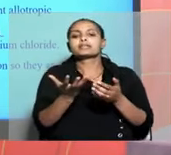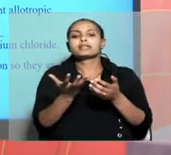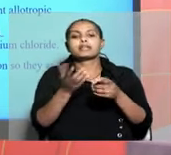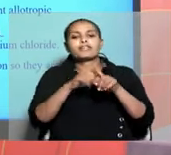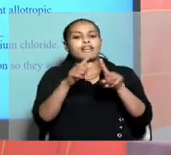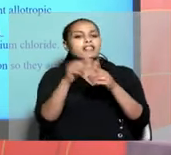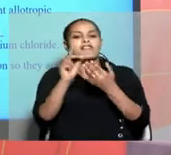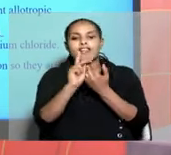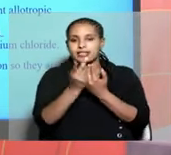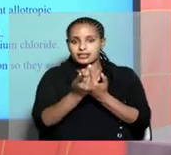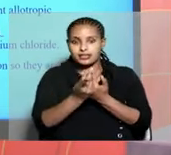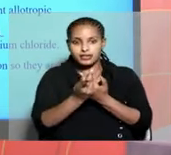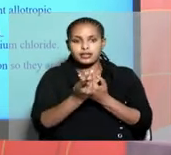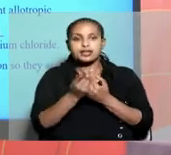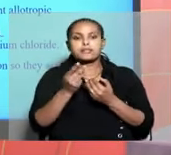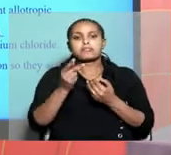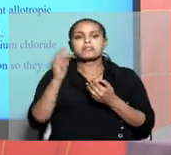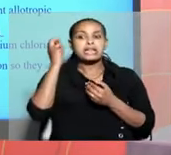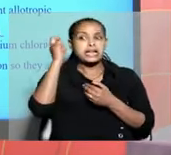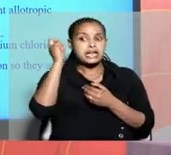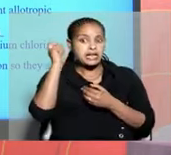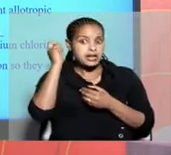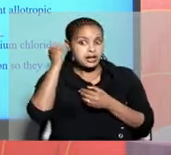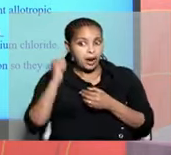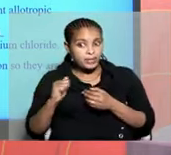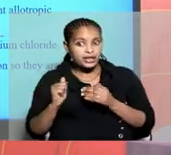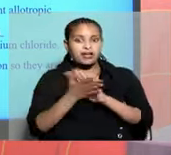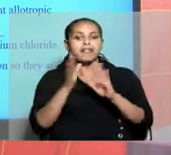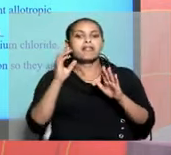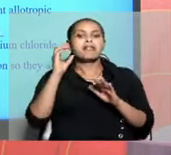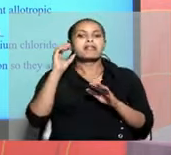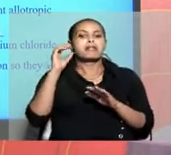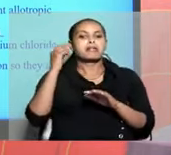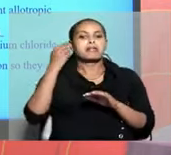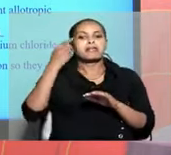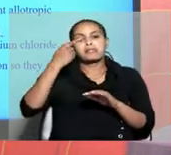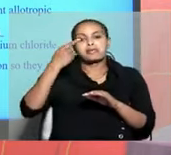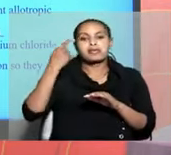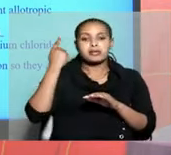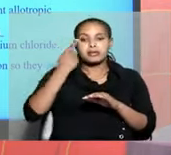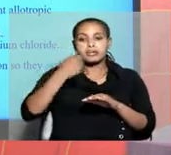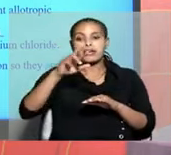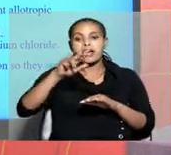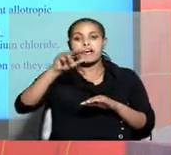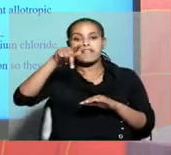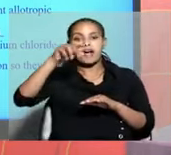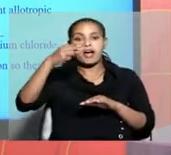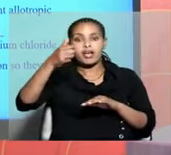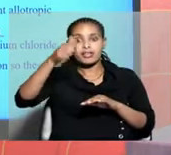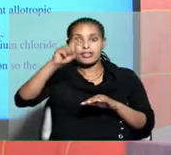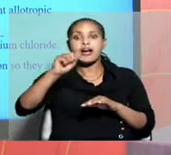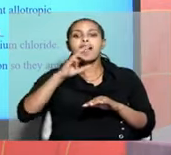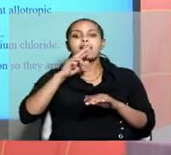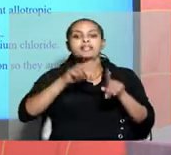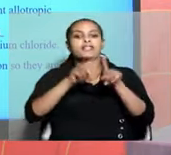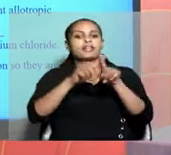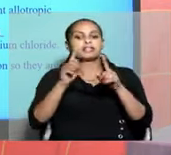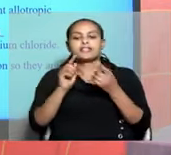different phase. Diamond and graphite are different forms of carbon, so they are different phases.